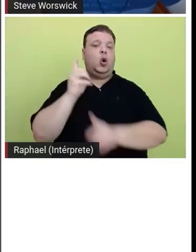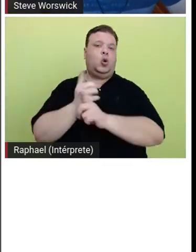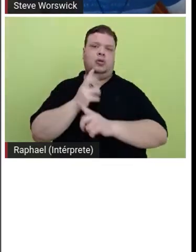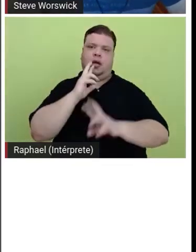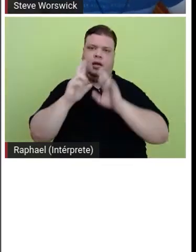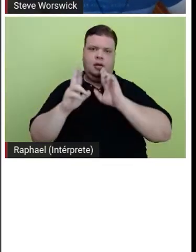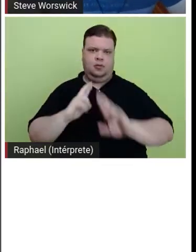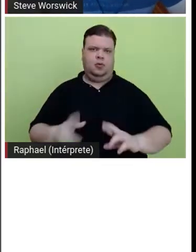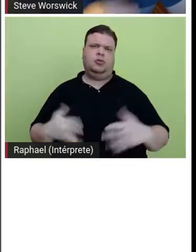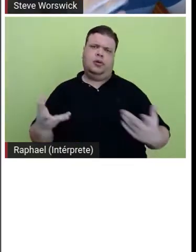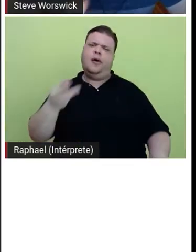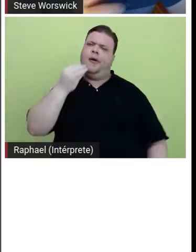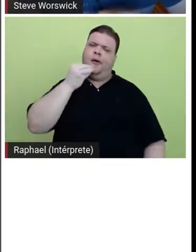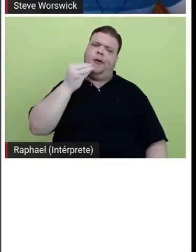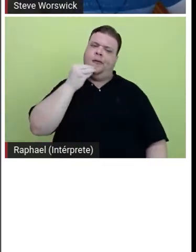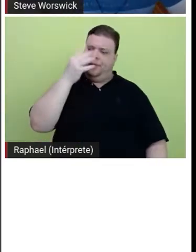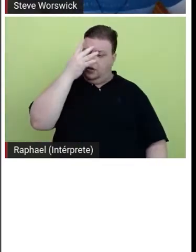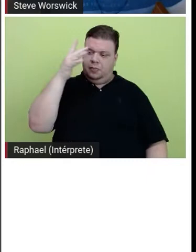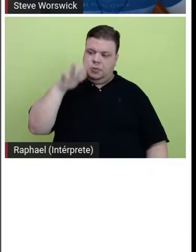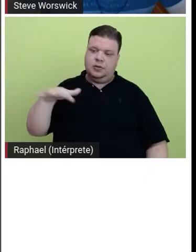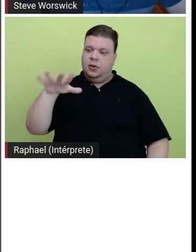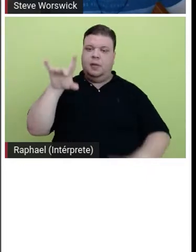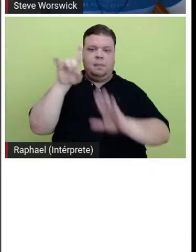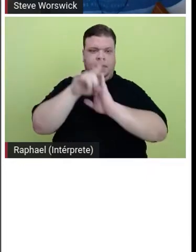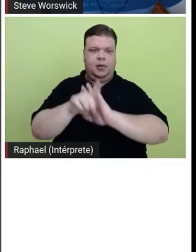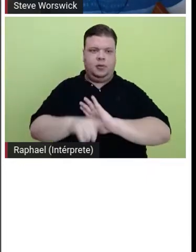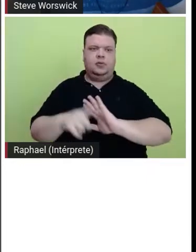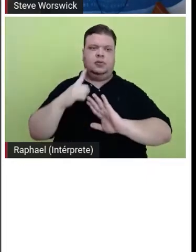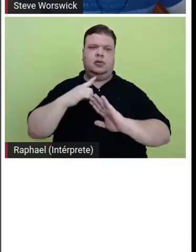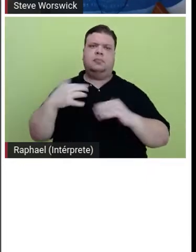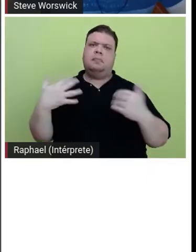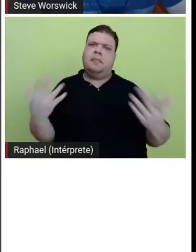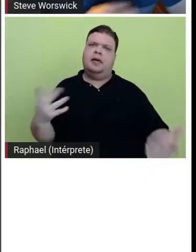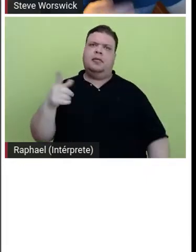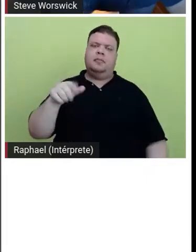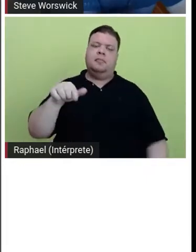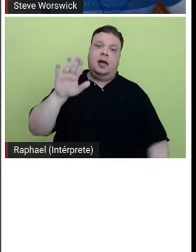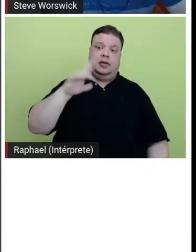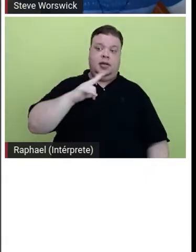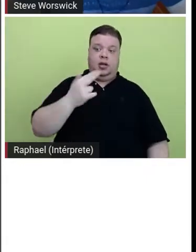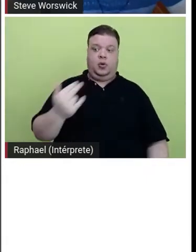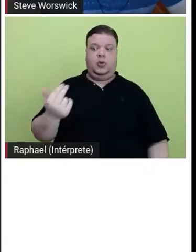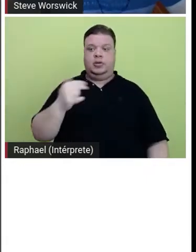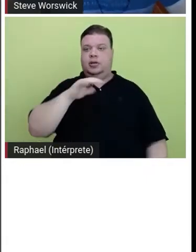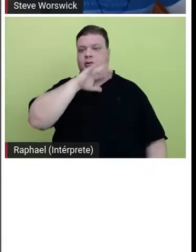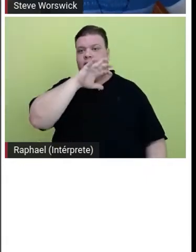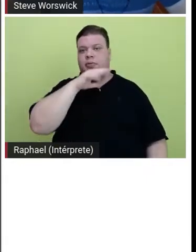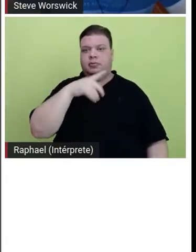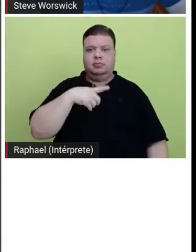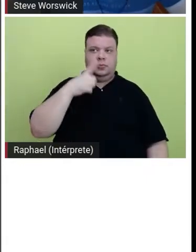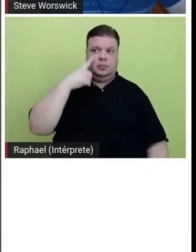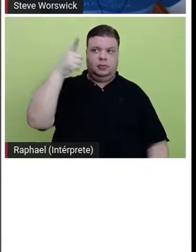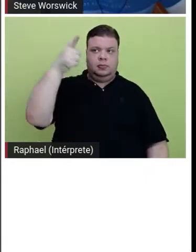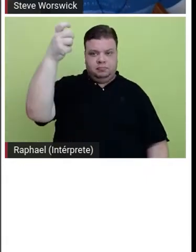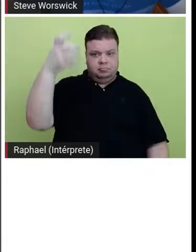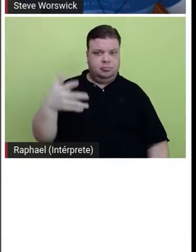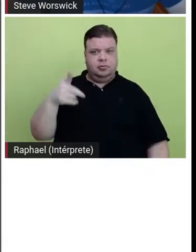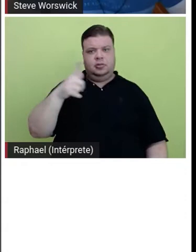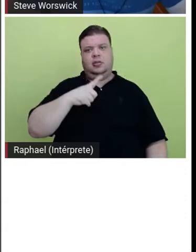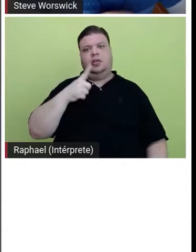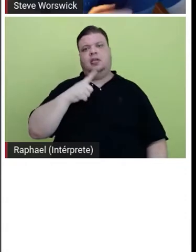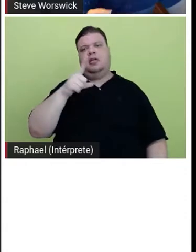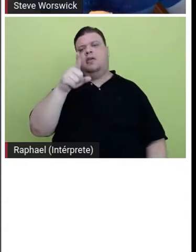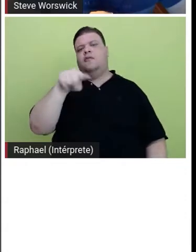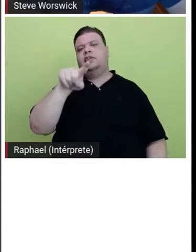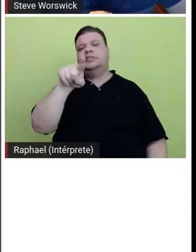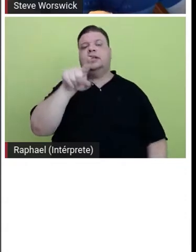So so there's just things there. So like, what's the plural of it? What's the relevant relative size? So I'm saying